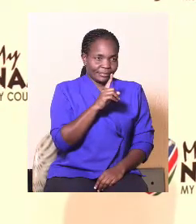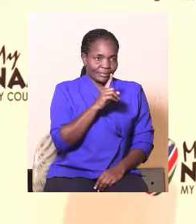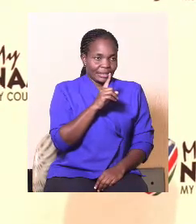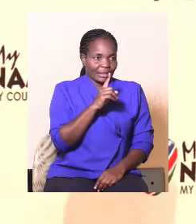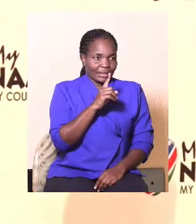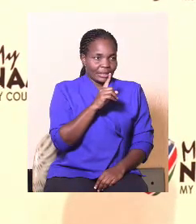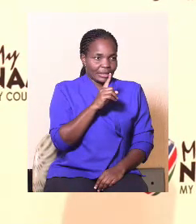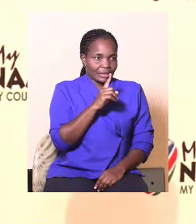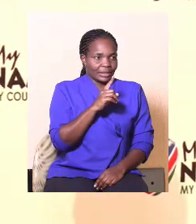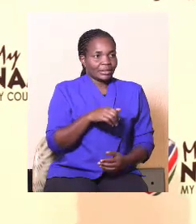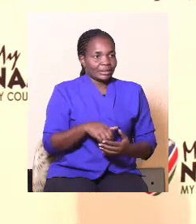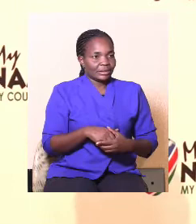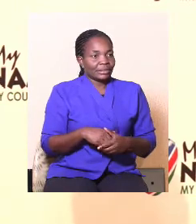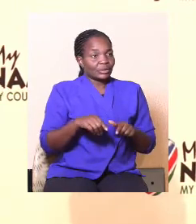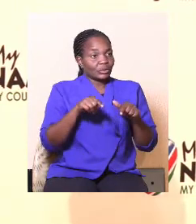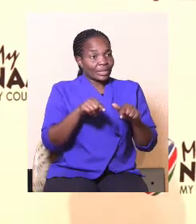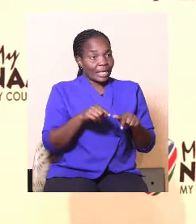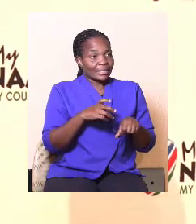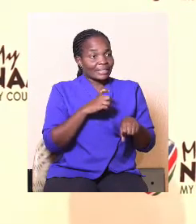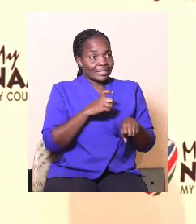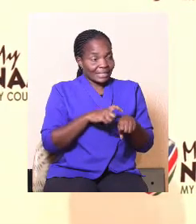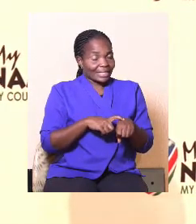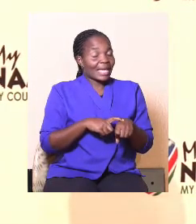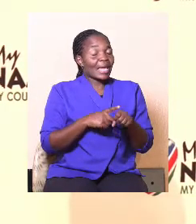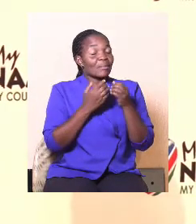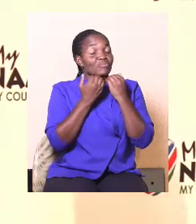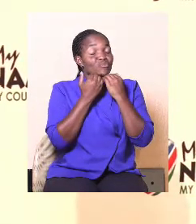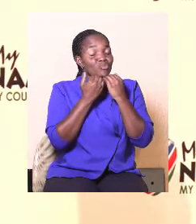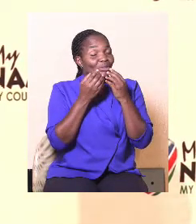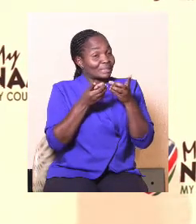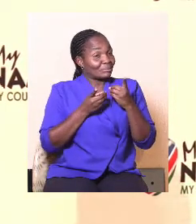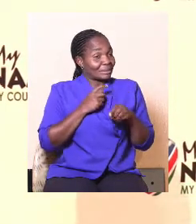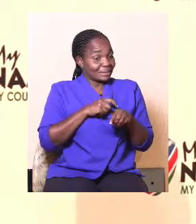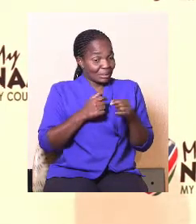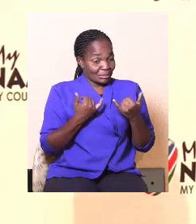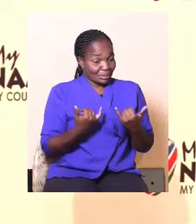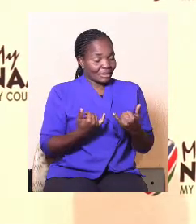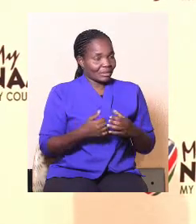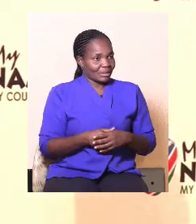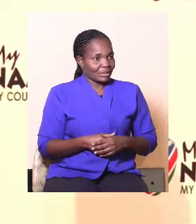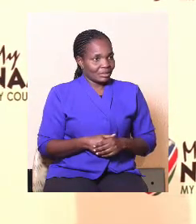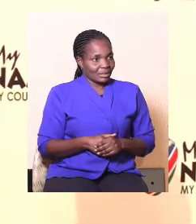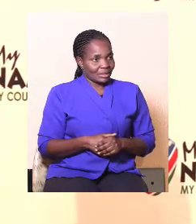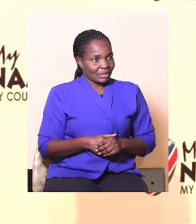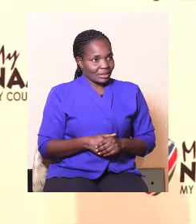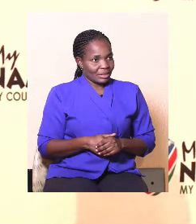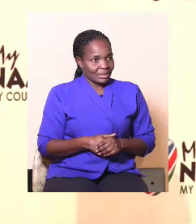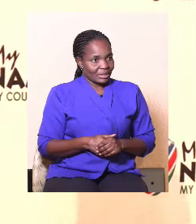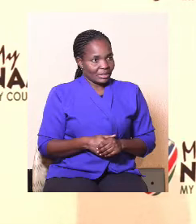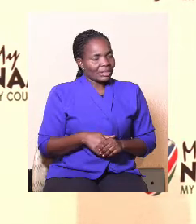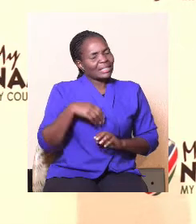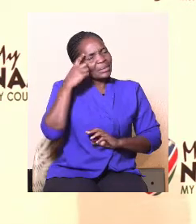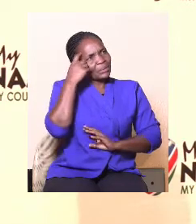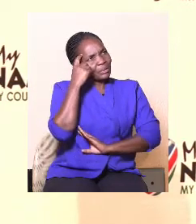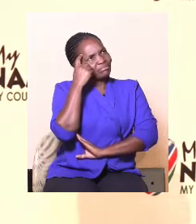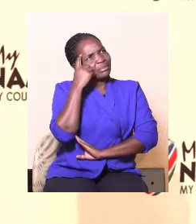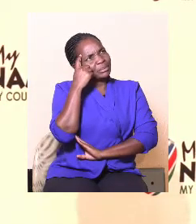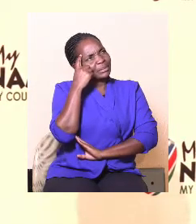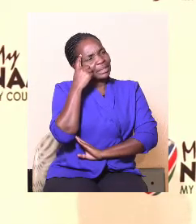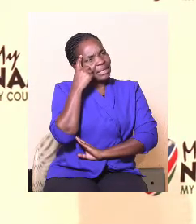That's why it's an emergency income grant. And by talking to the numbers, we are estimating that